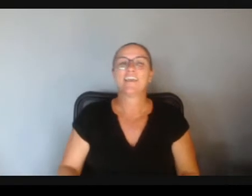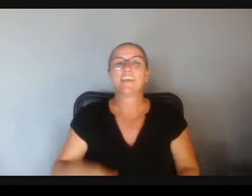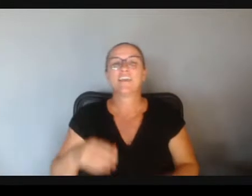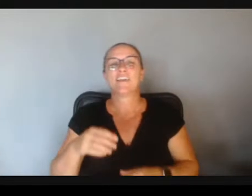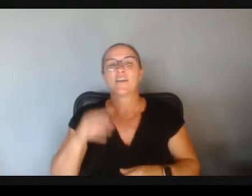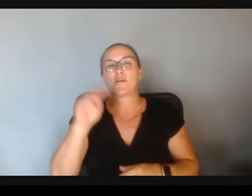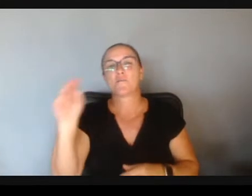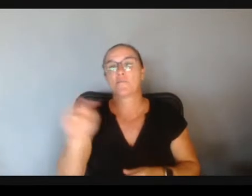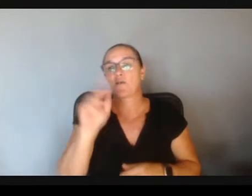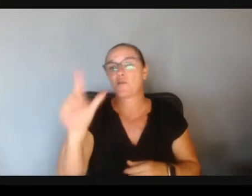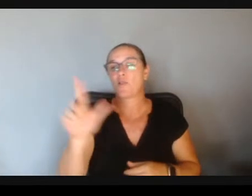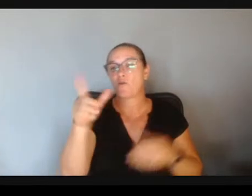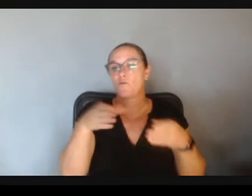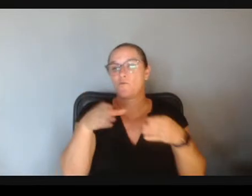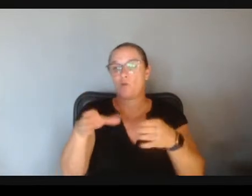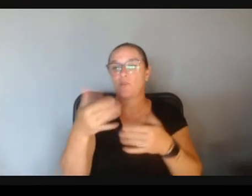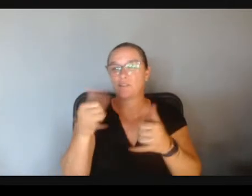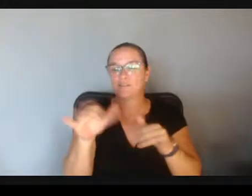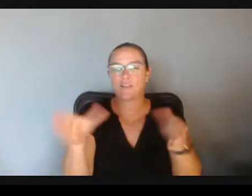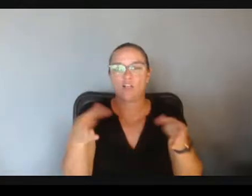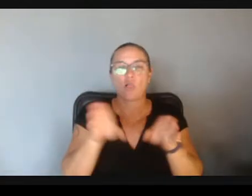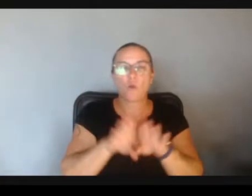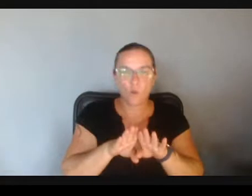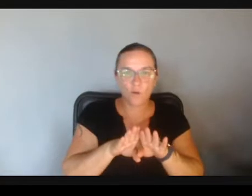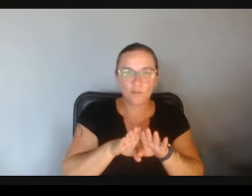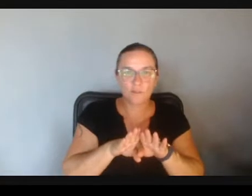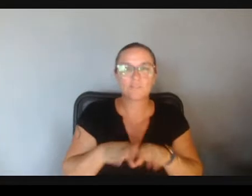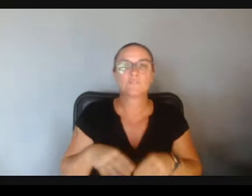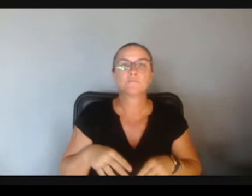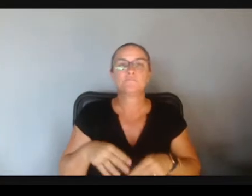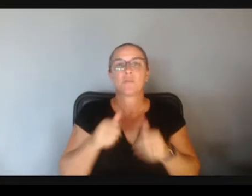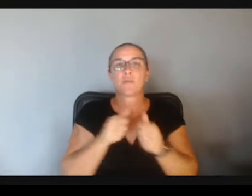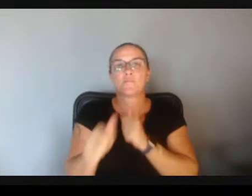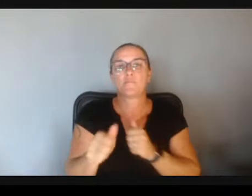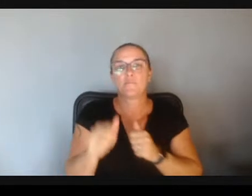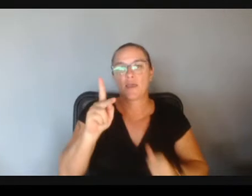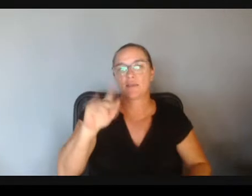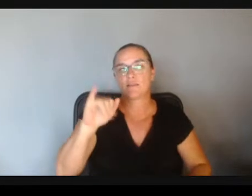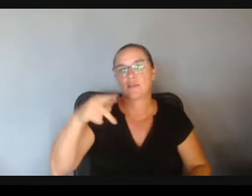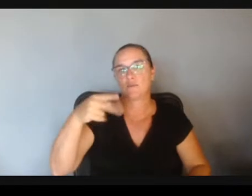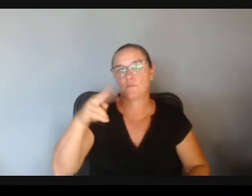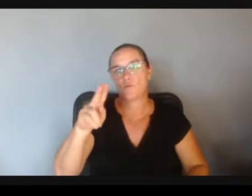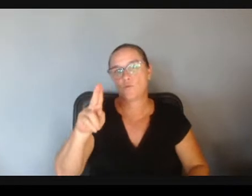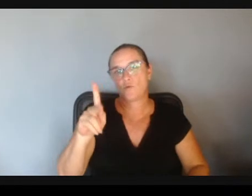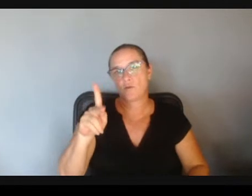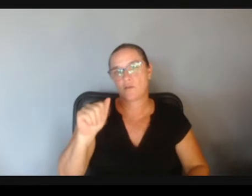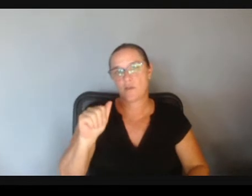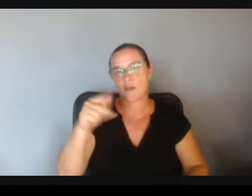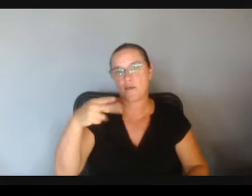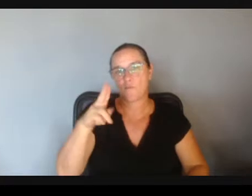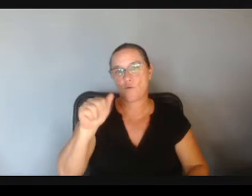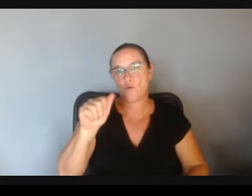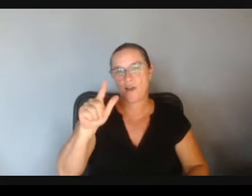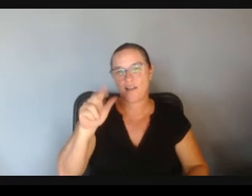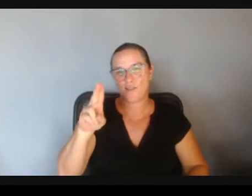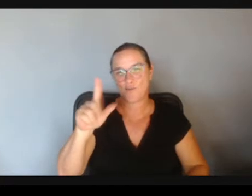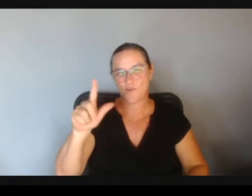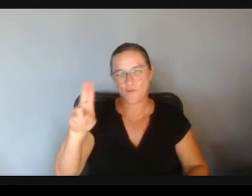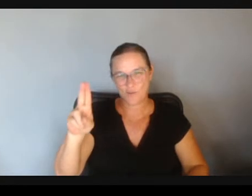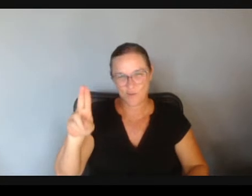is still closed past the Kipuka Pualu and Helena Pauli Road.